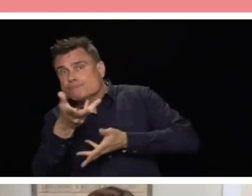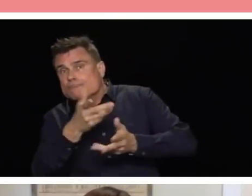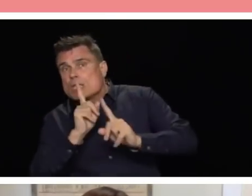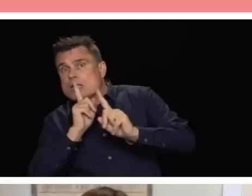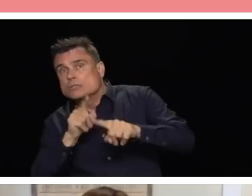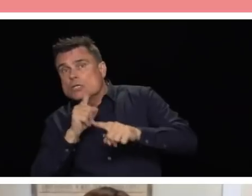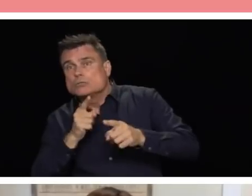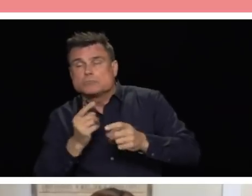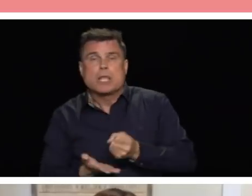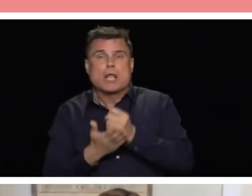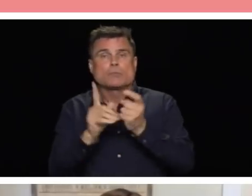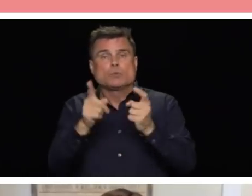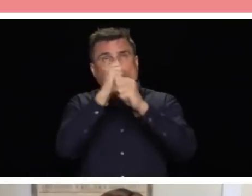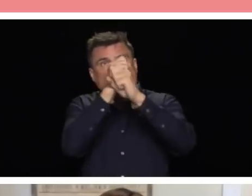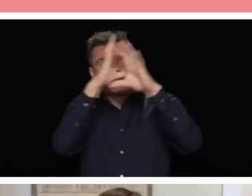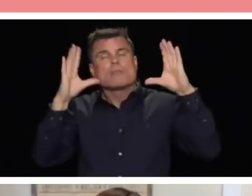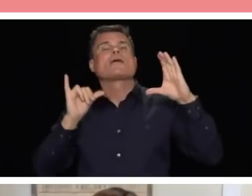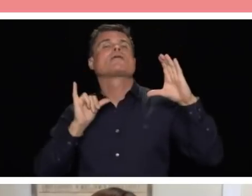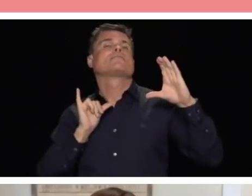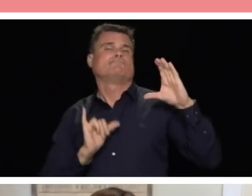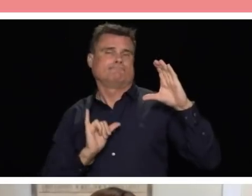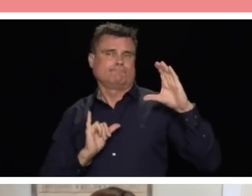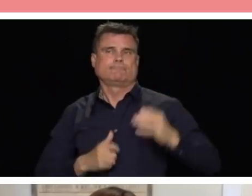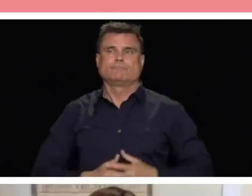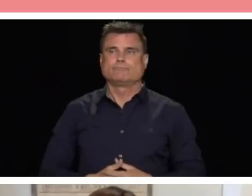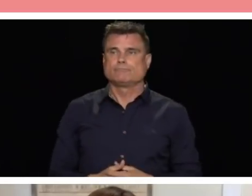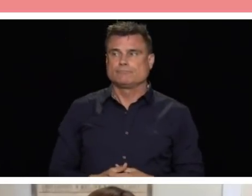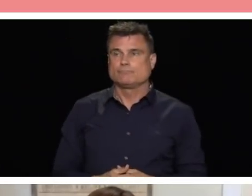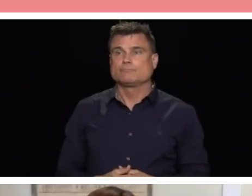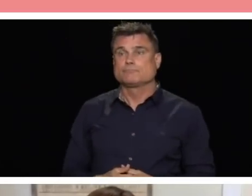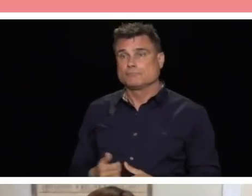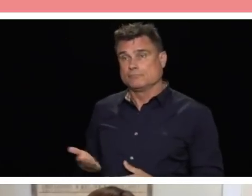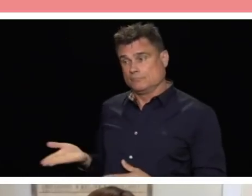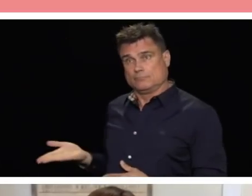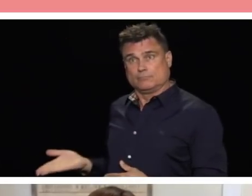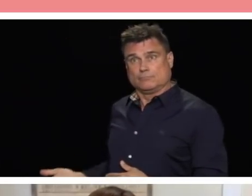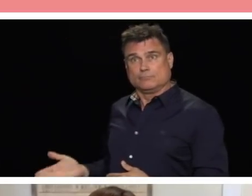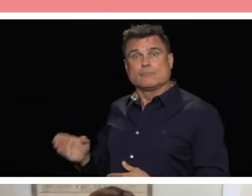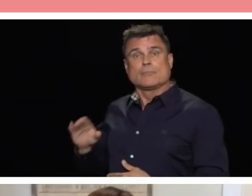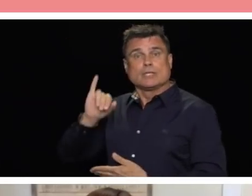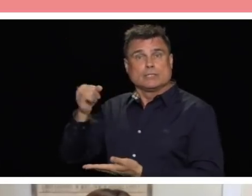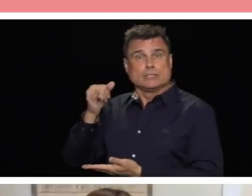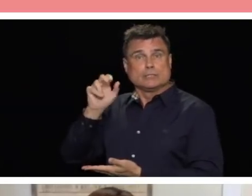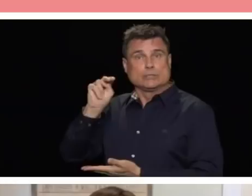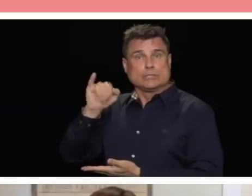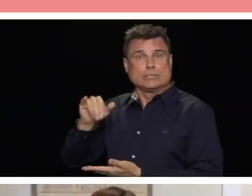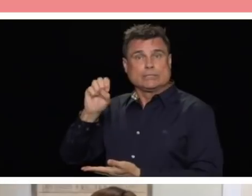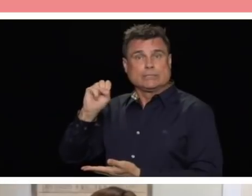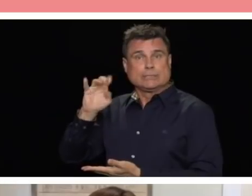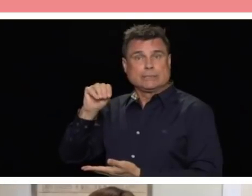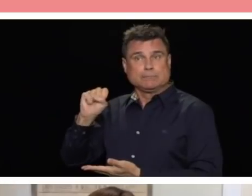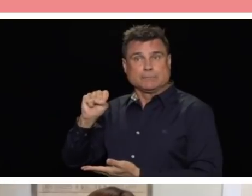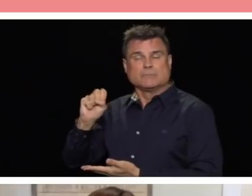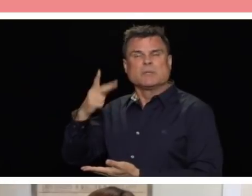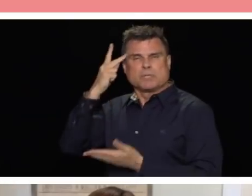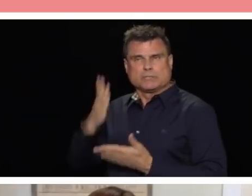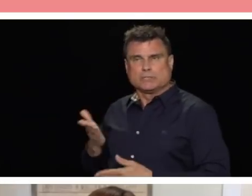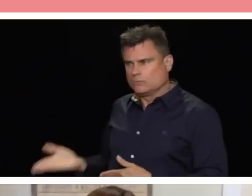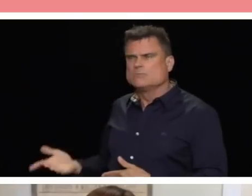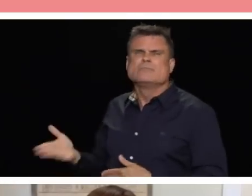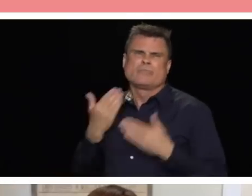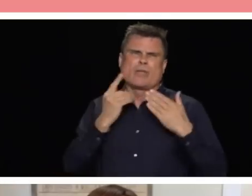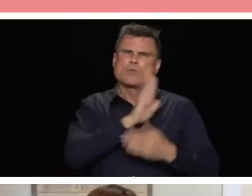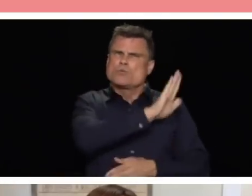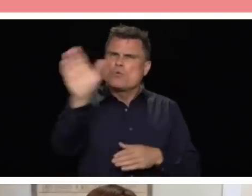Thank you, Minister of State Chen, and thank you for your passion and the amazing work you've been doing in this area. And now over to